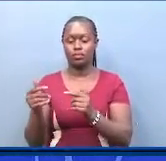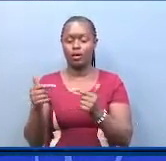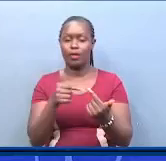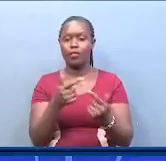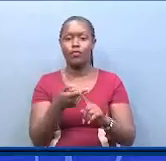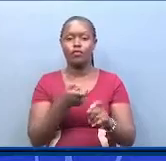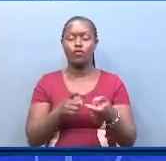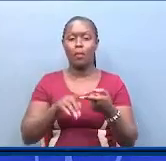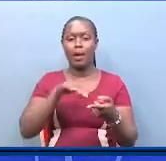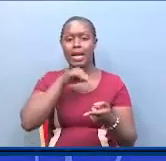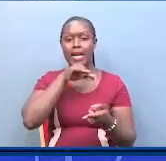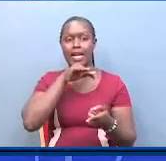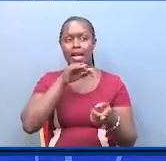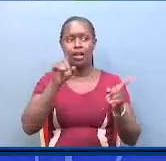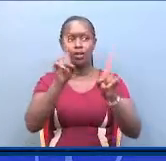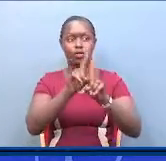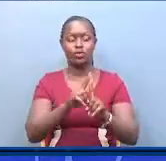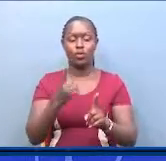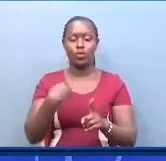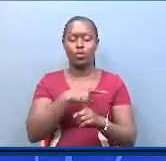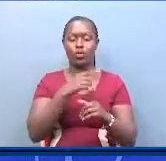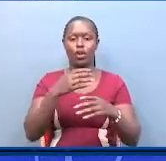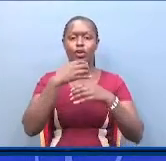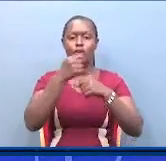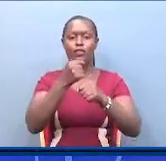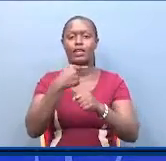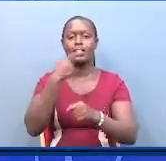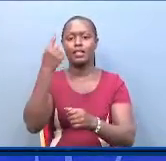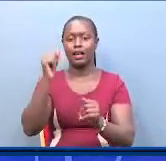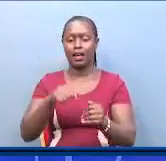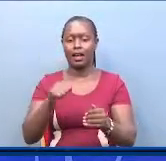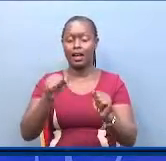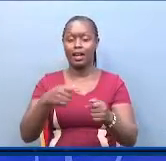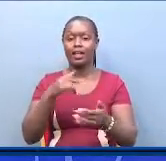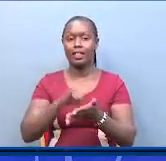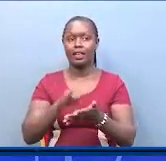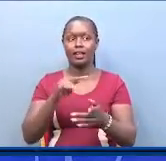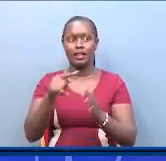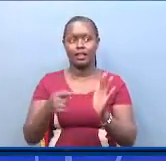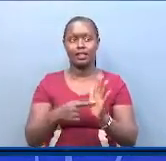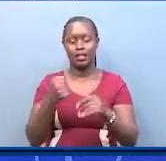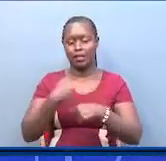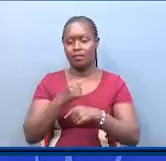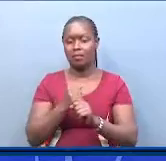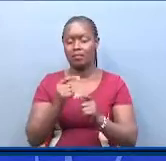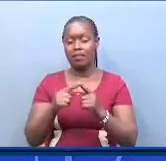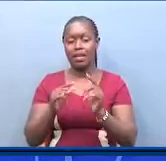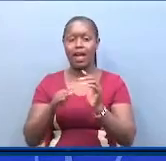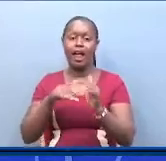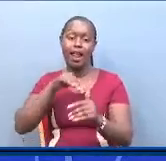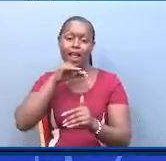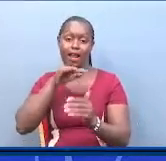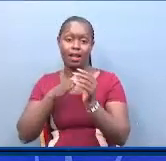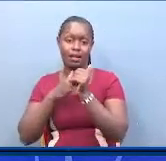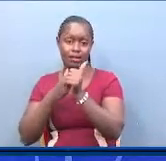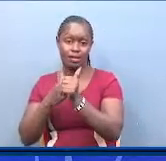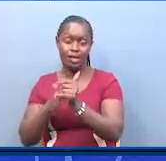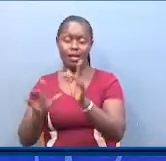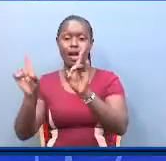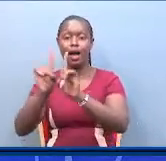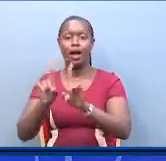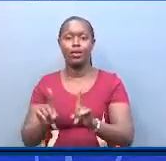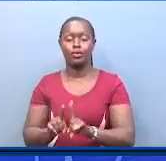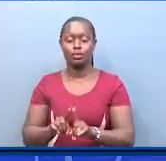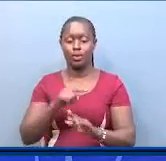Odinga. And therefore, we can confidently say that they are fleecing Raila Odinga. And then they